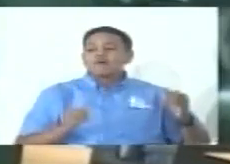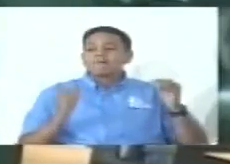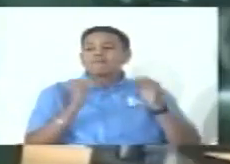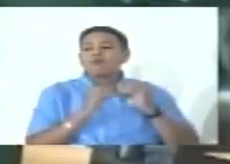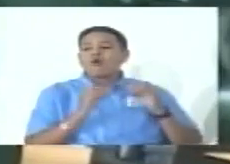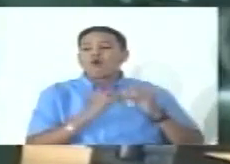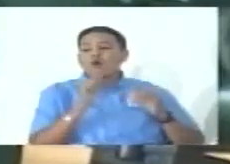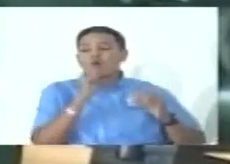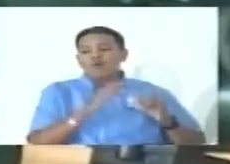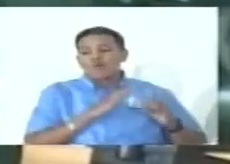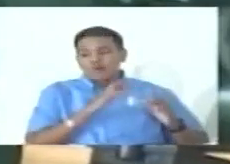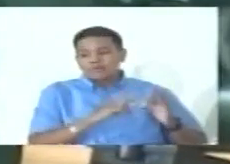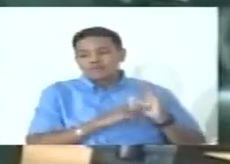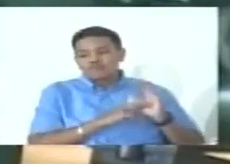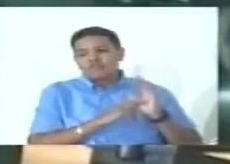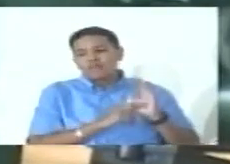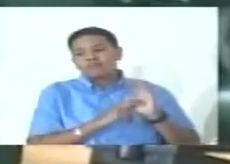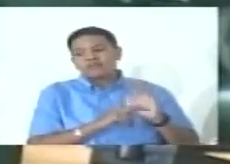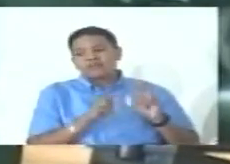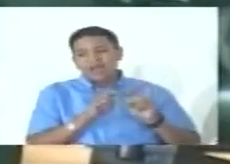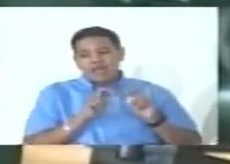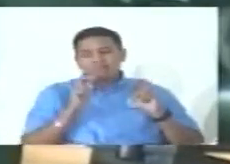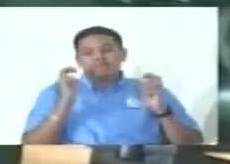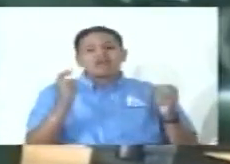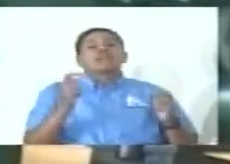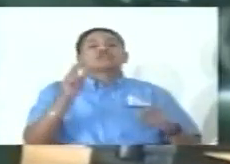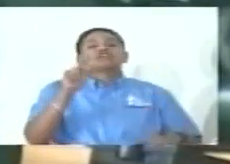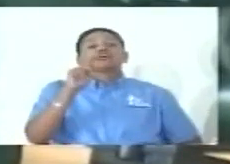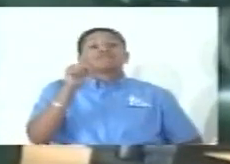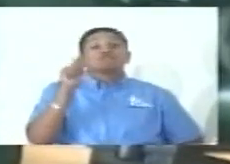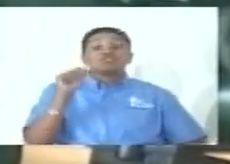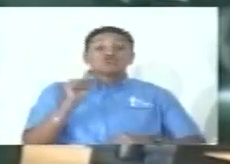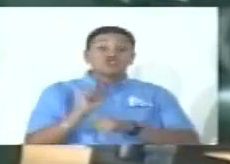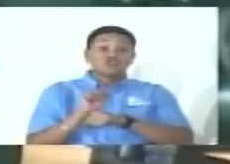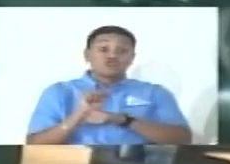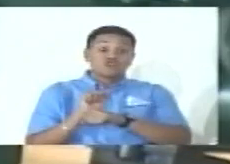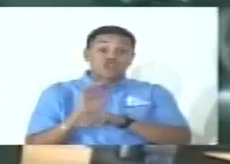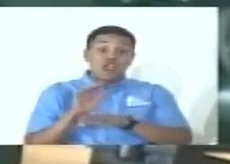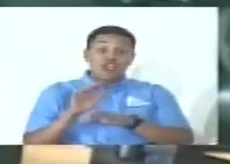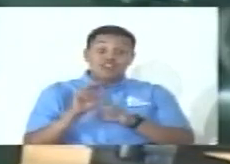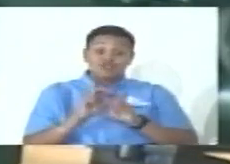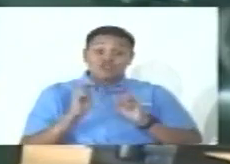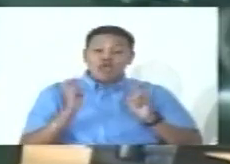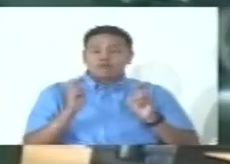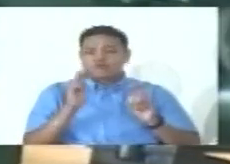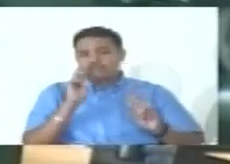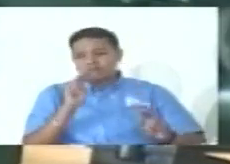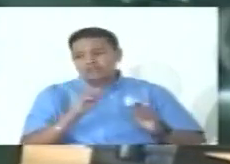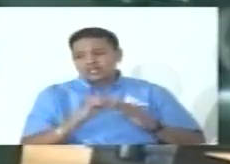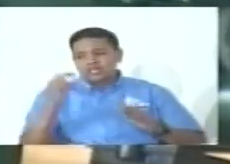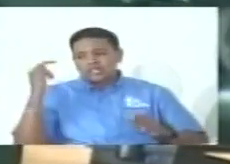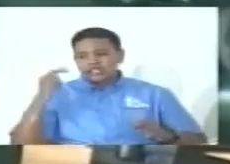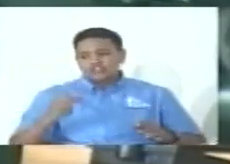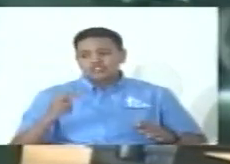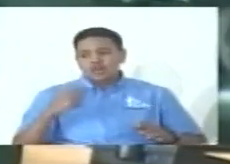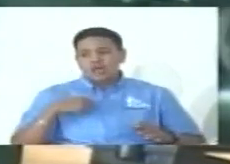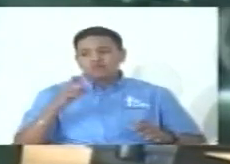women representing the panels of the tribunal in history, and we owe that to Shahine